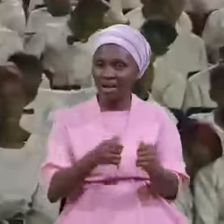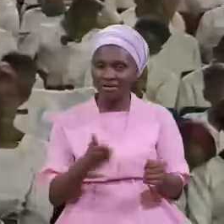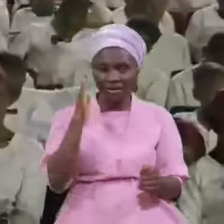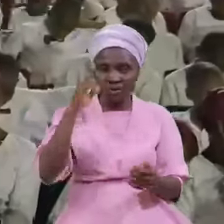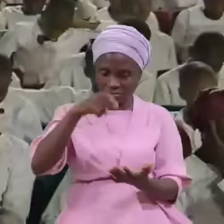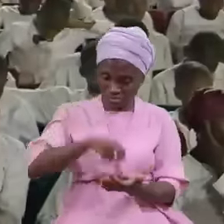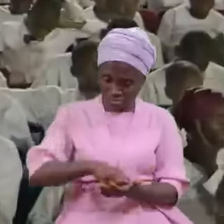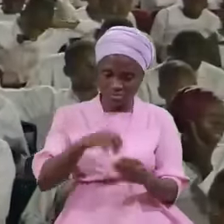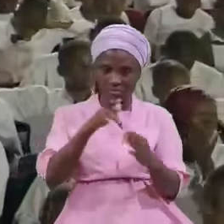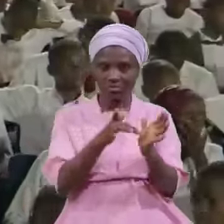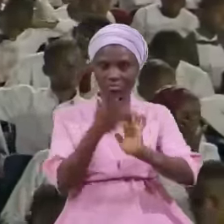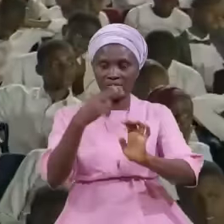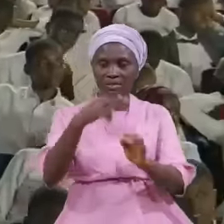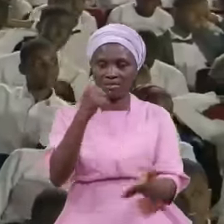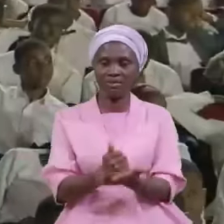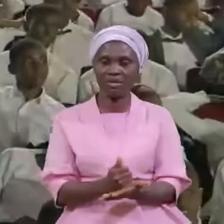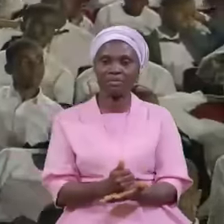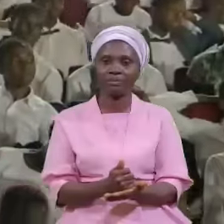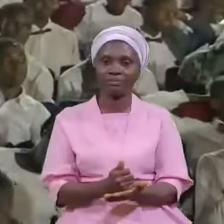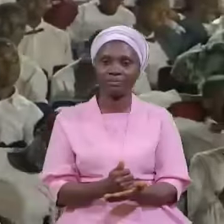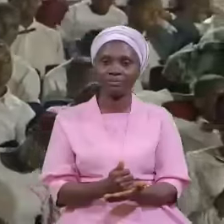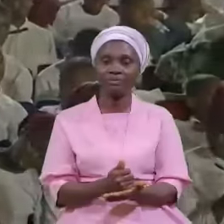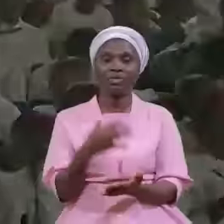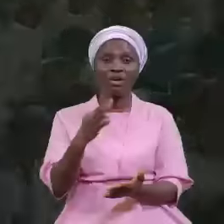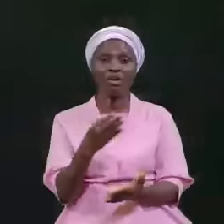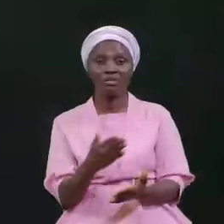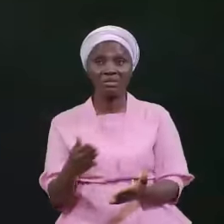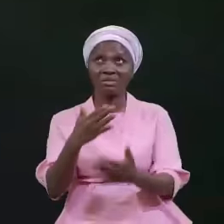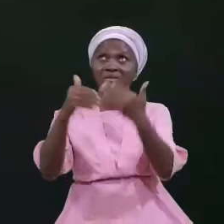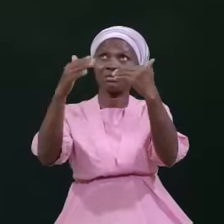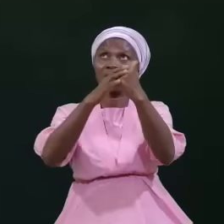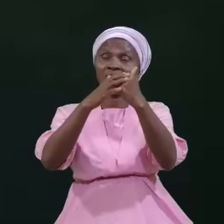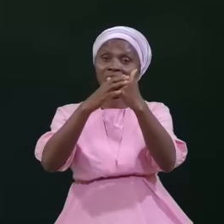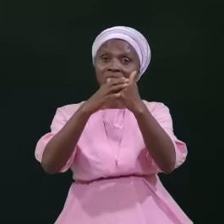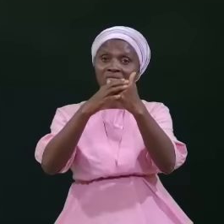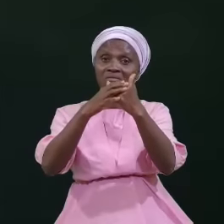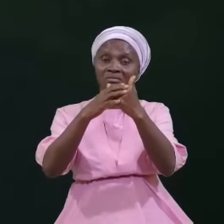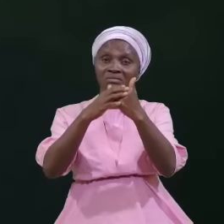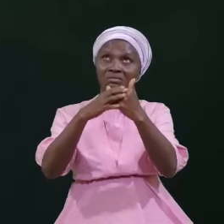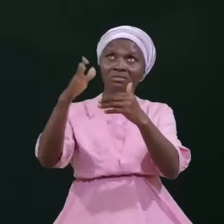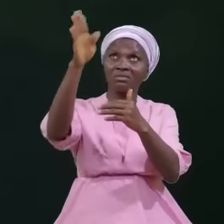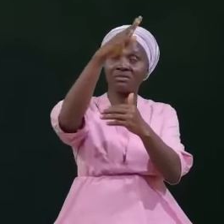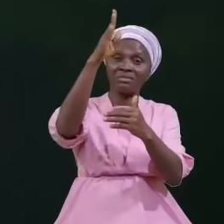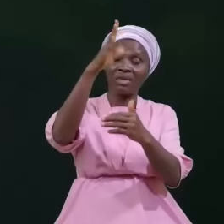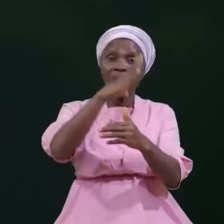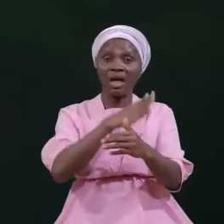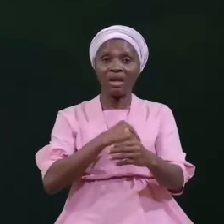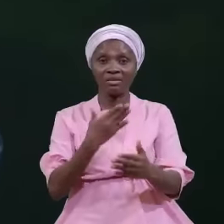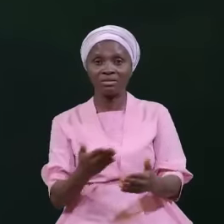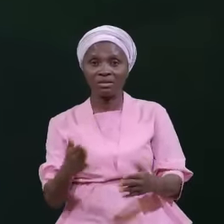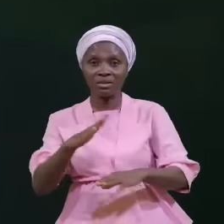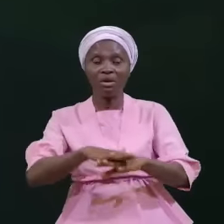name. Of things in heaven and things in earth and